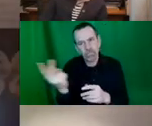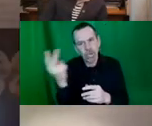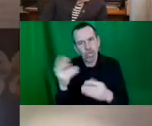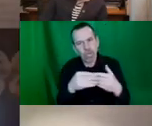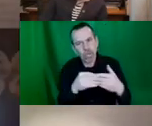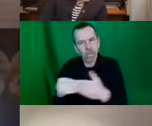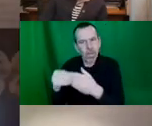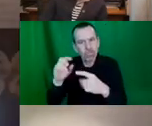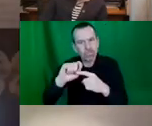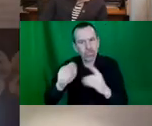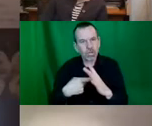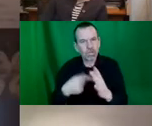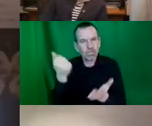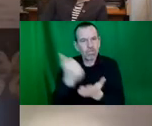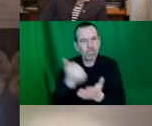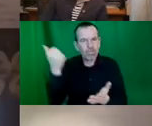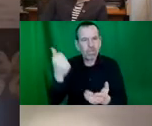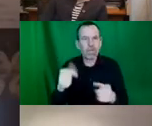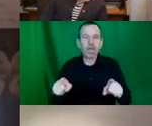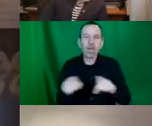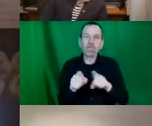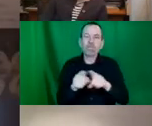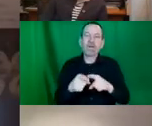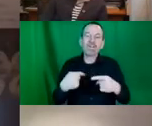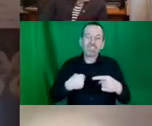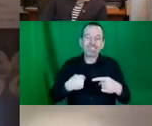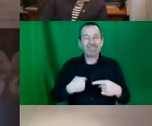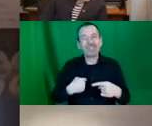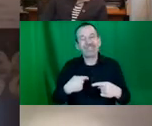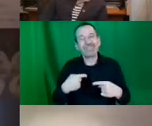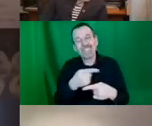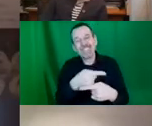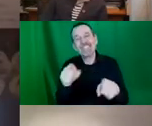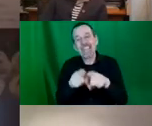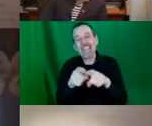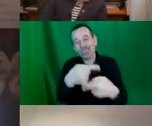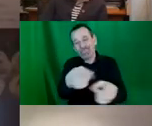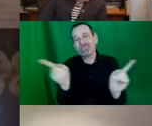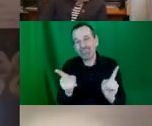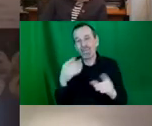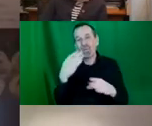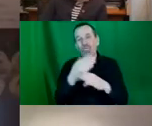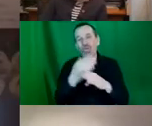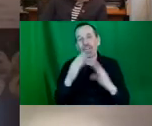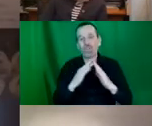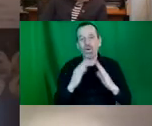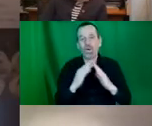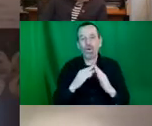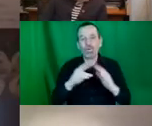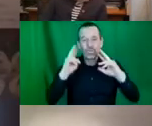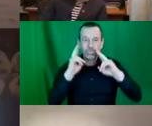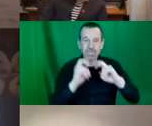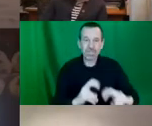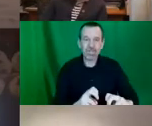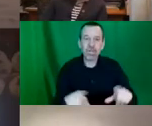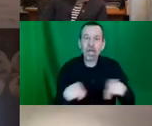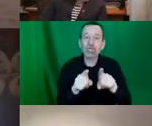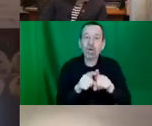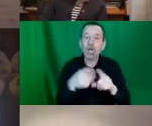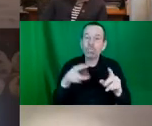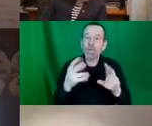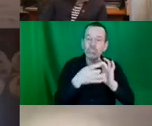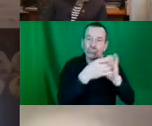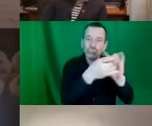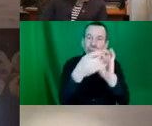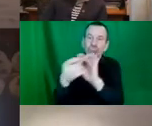Like most of us, I also spent a lot of my time at home researching and article writing. I also connected with other Icon interns virtually and